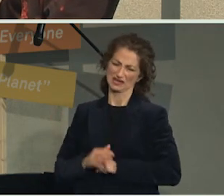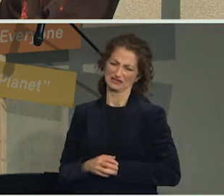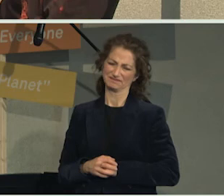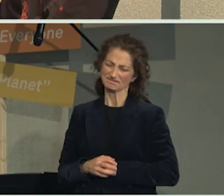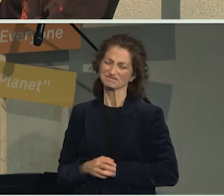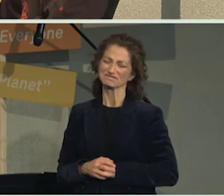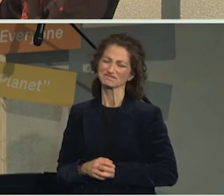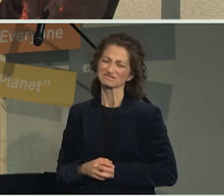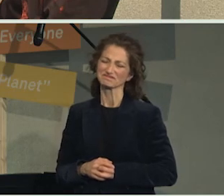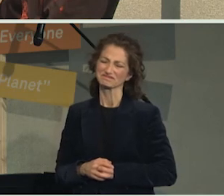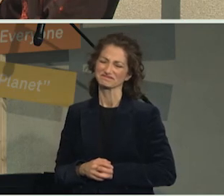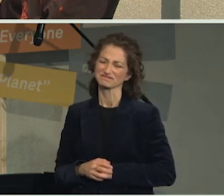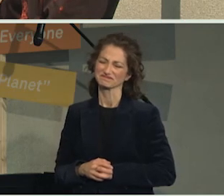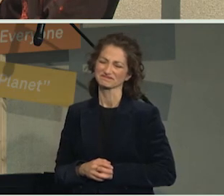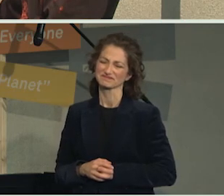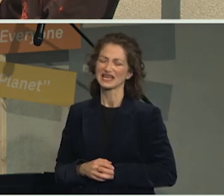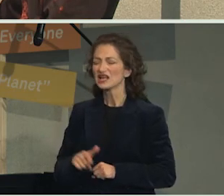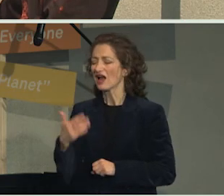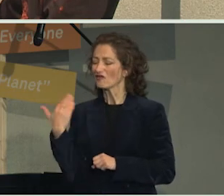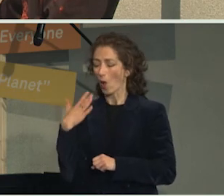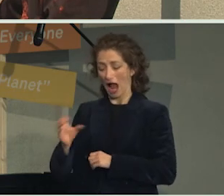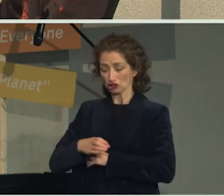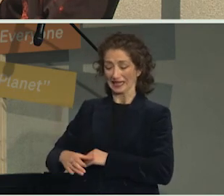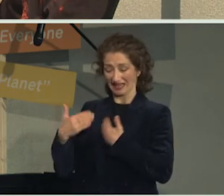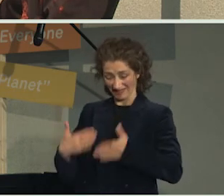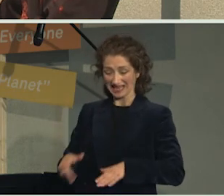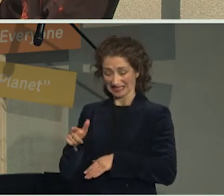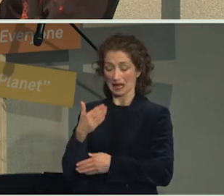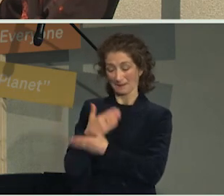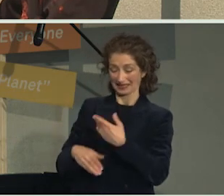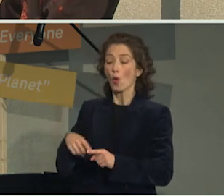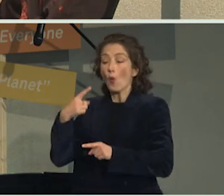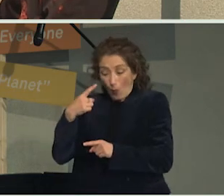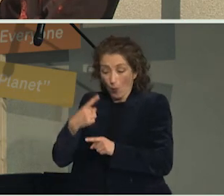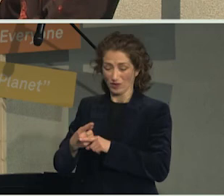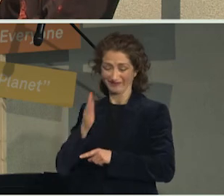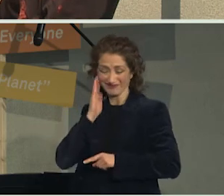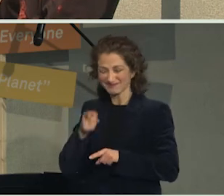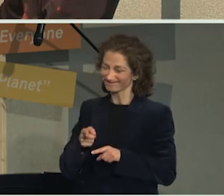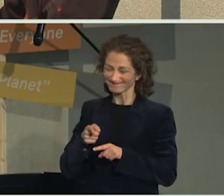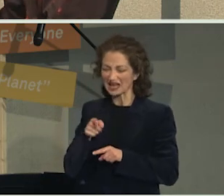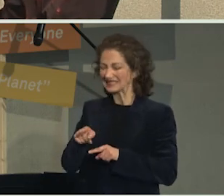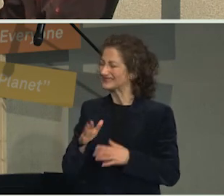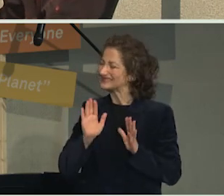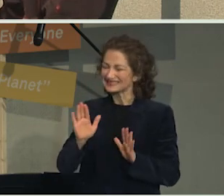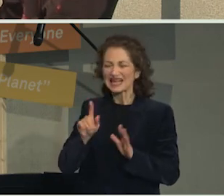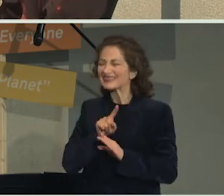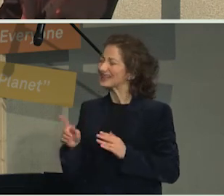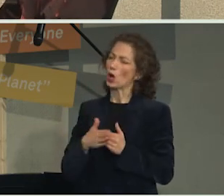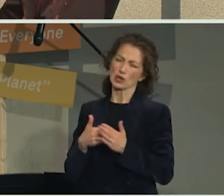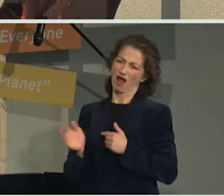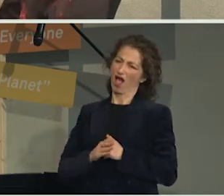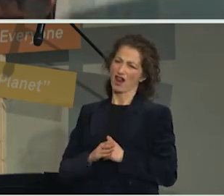with their previous employees, who had all proved to be too biased to make any rational decision.